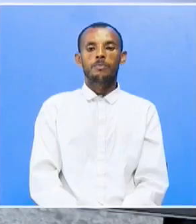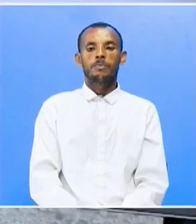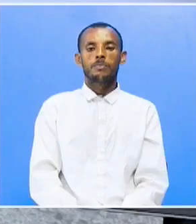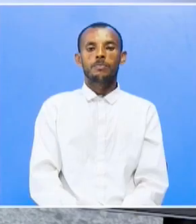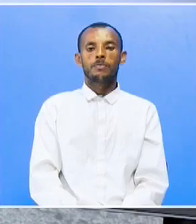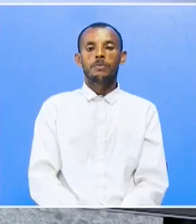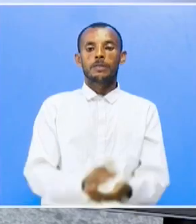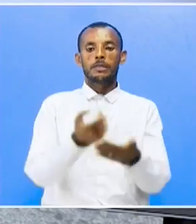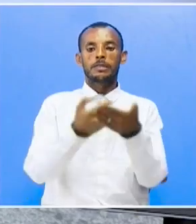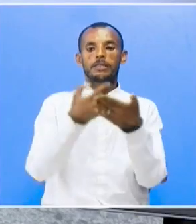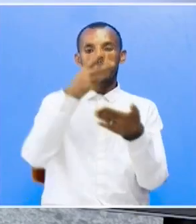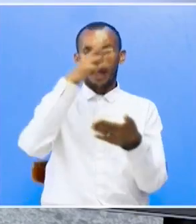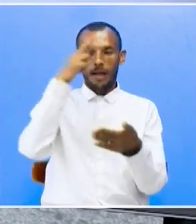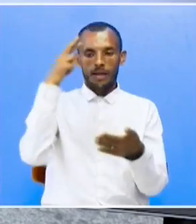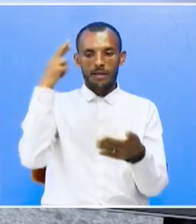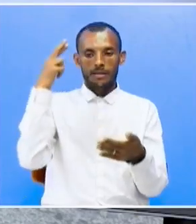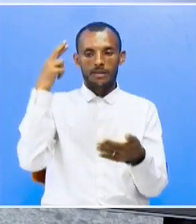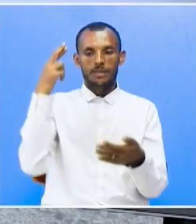In this case,